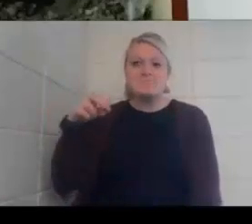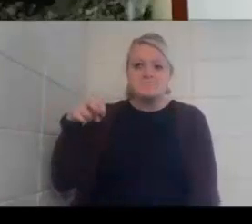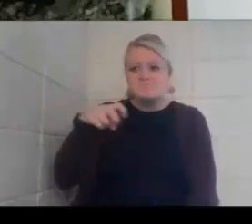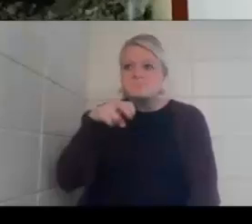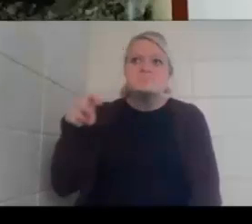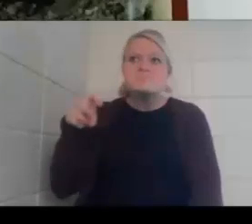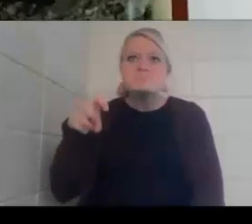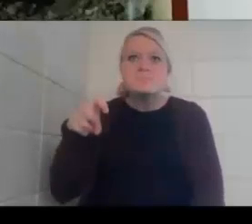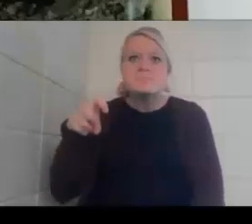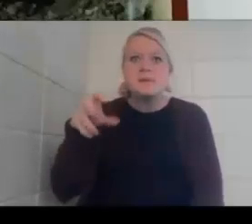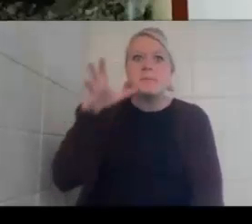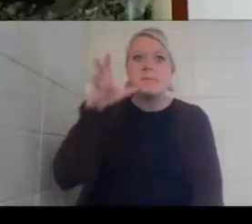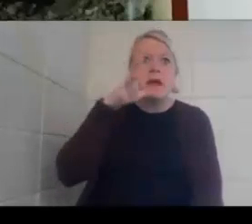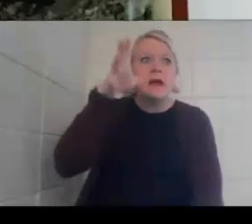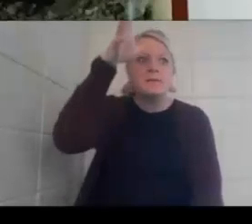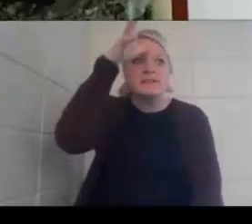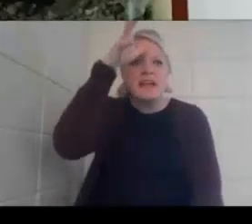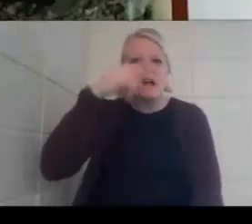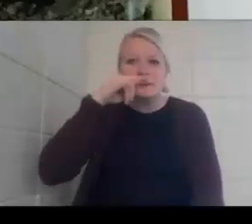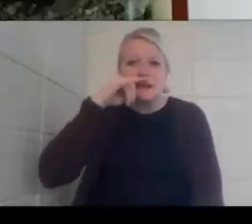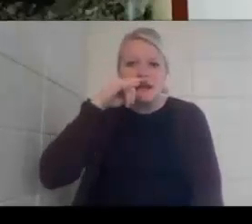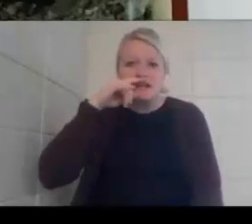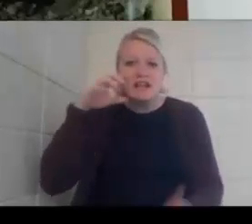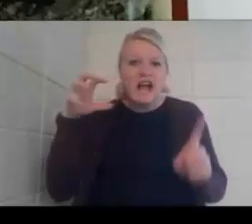These kinds of dogs,